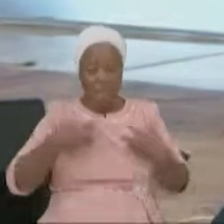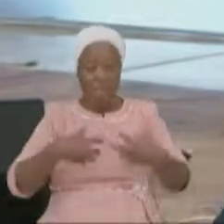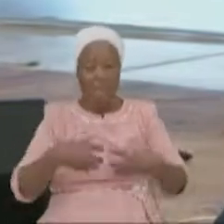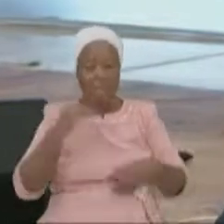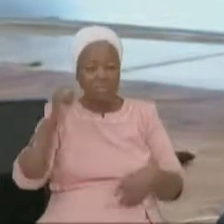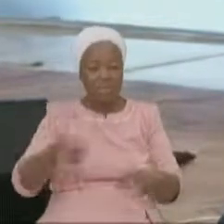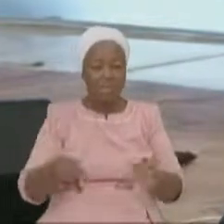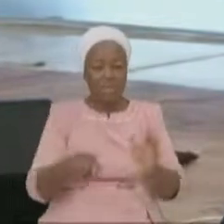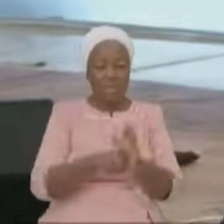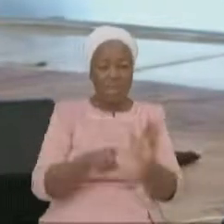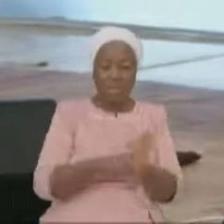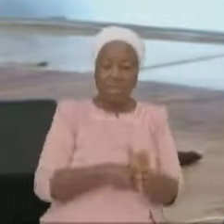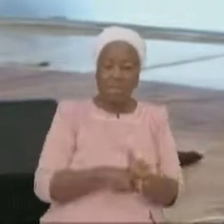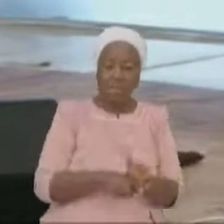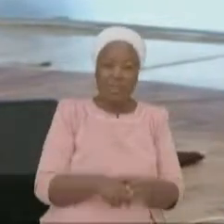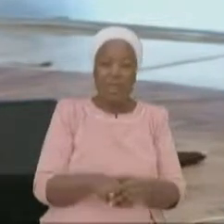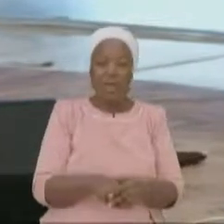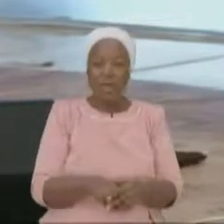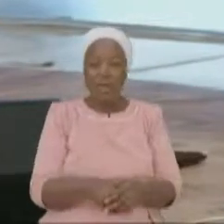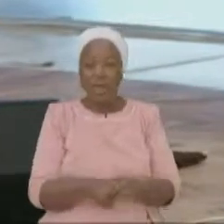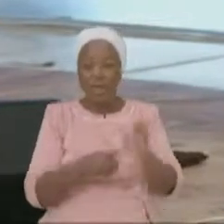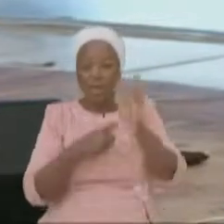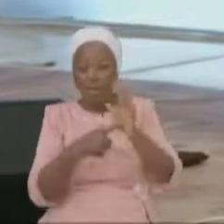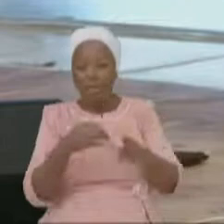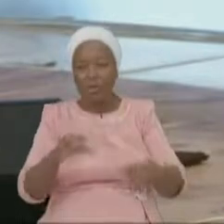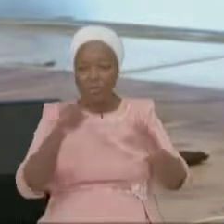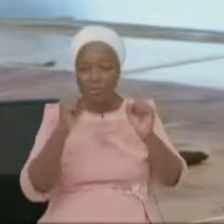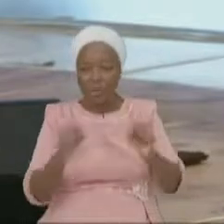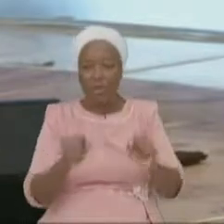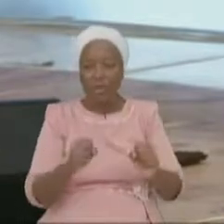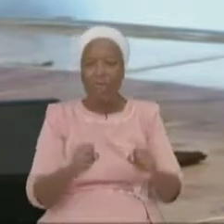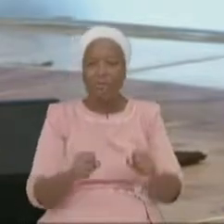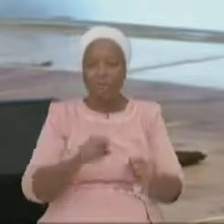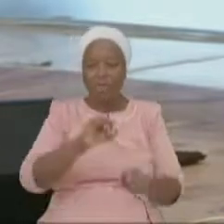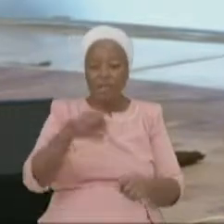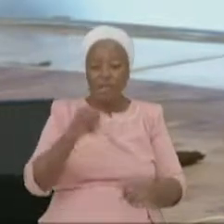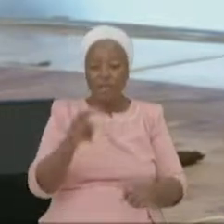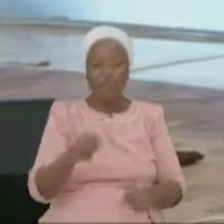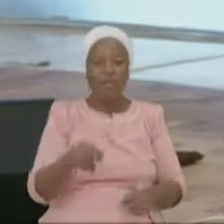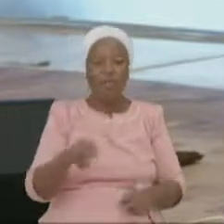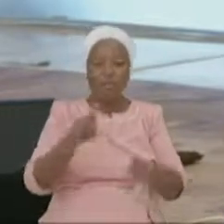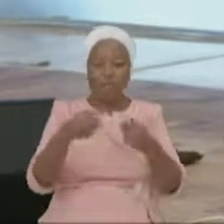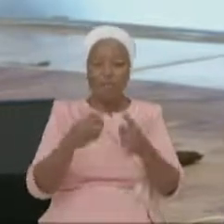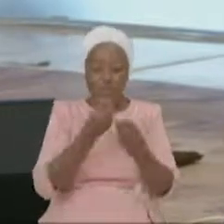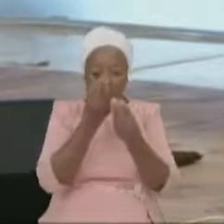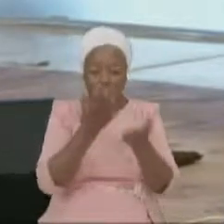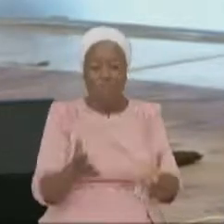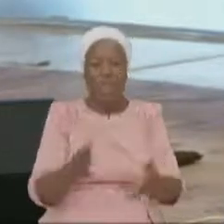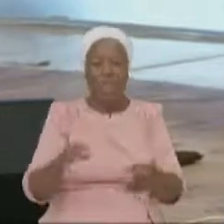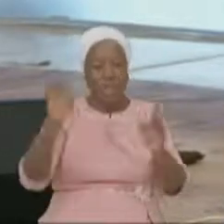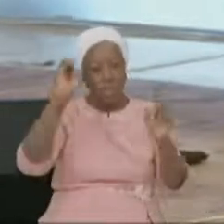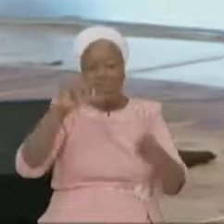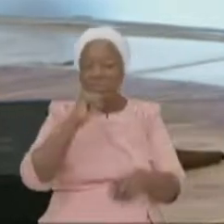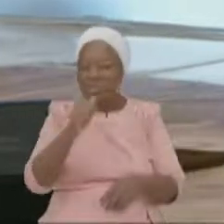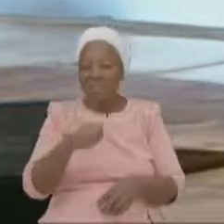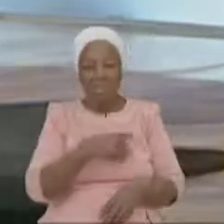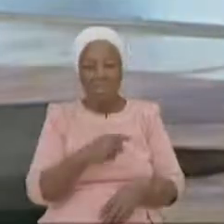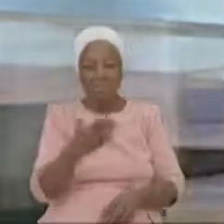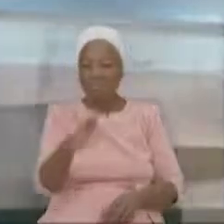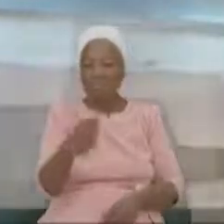negative manifestation of power, John went on record he was not a